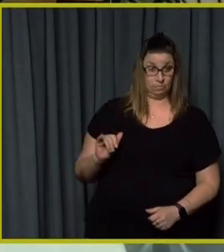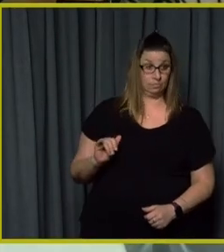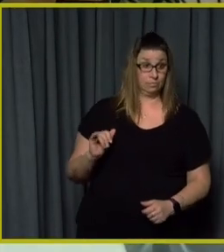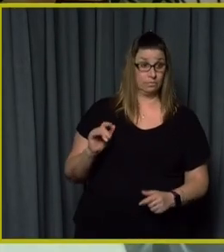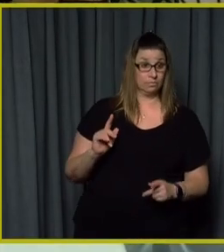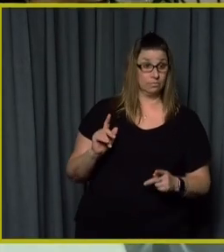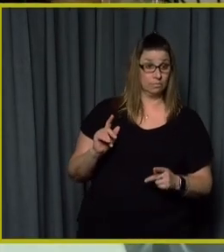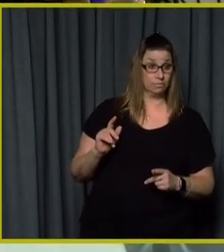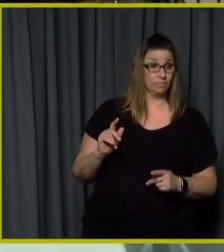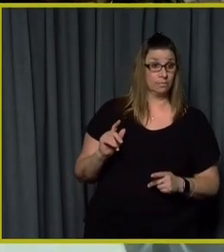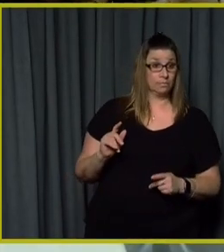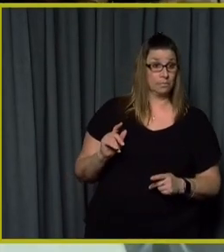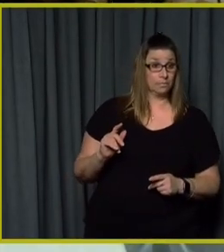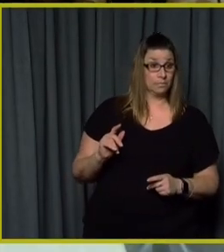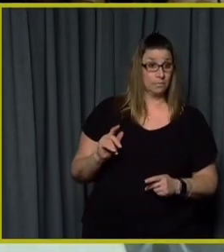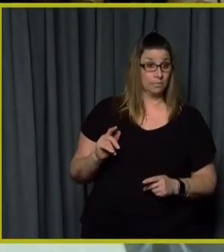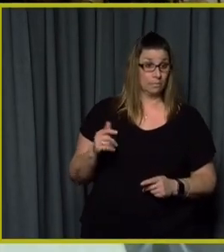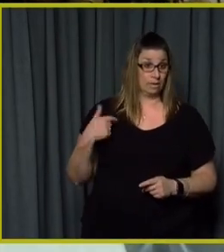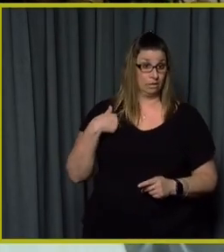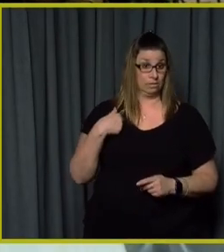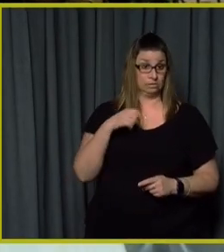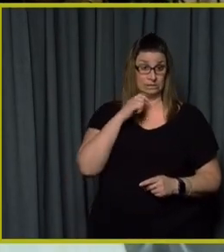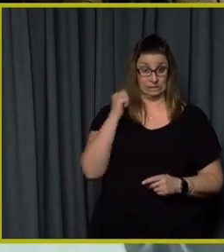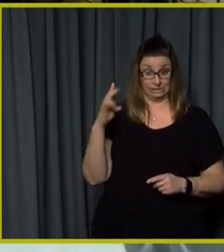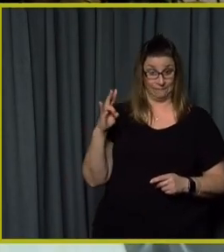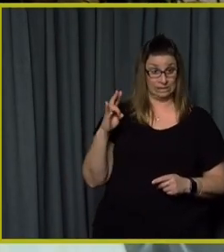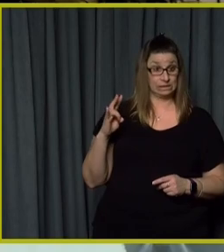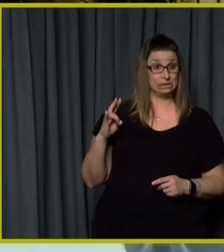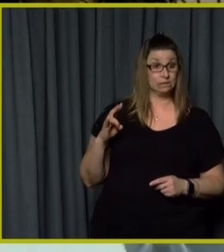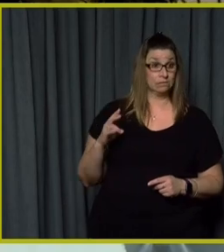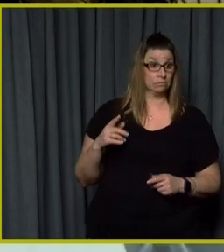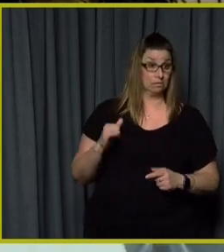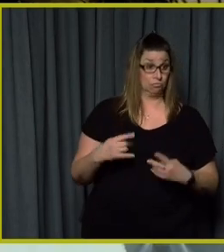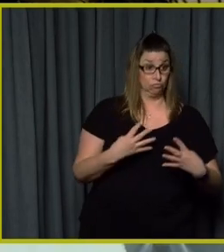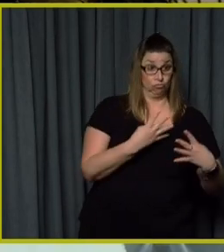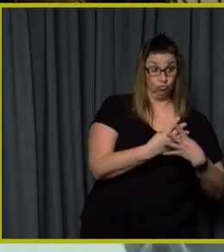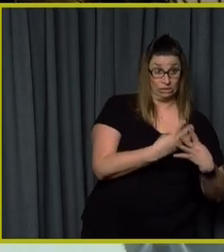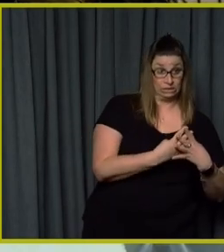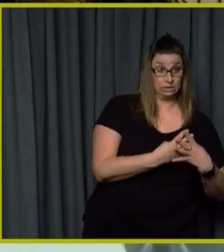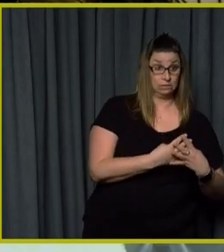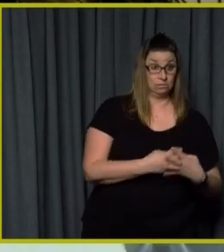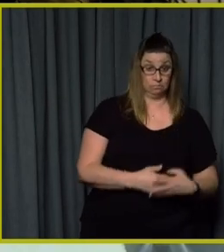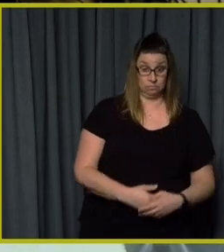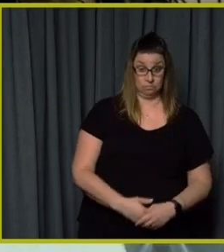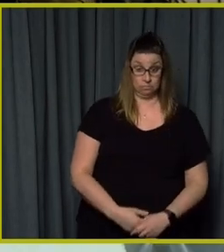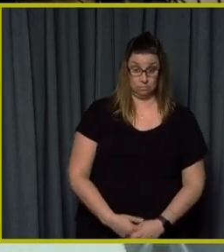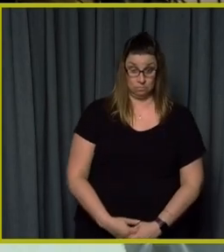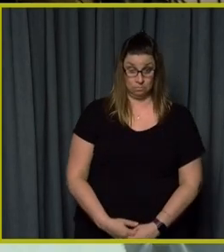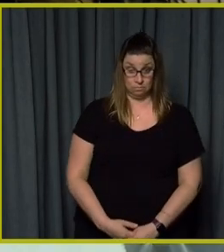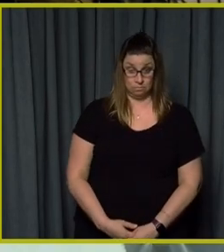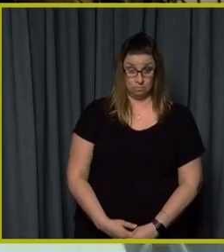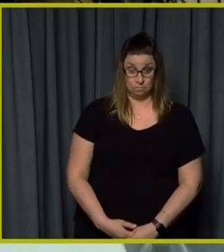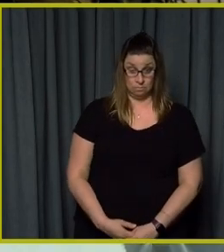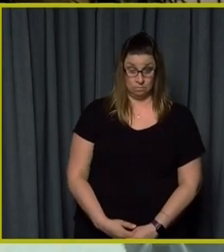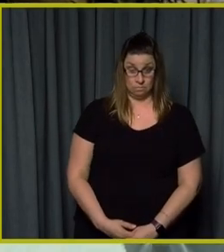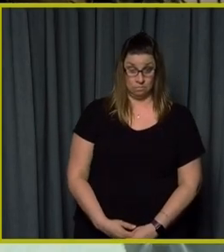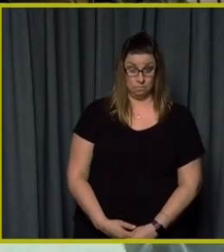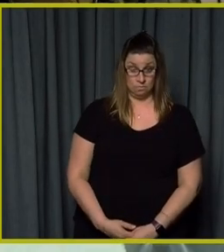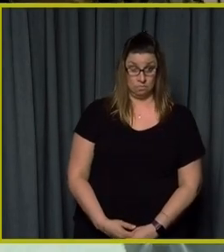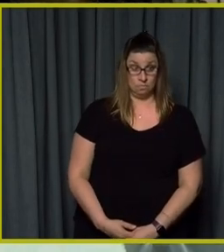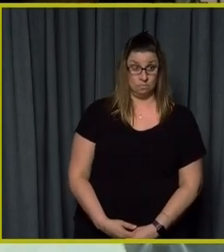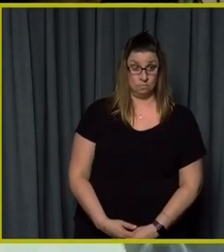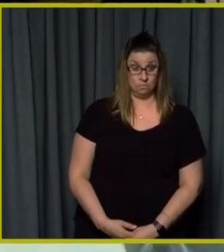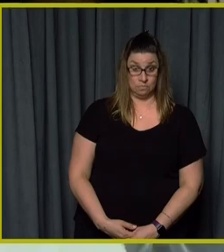are not criminals. Yeah. But a crime has been perpetrated against them, yeah. And that crime is called